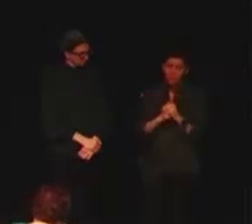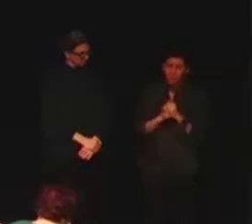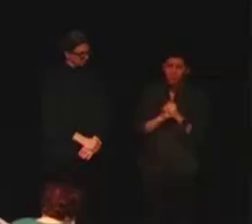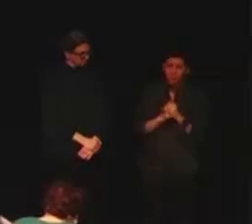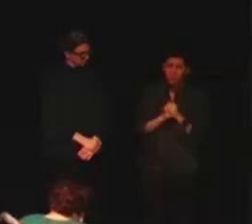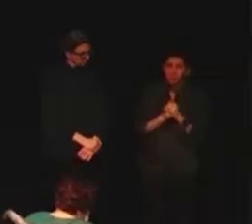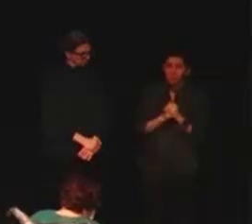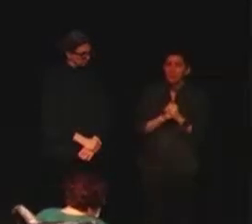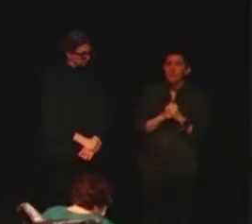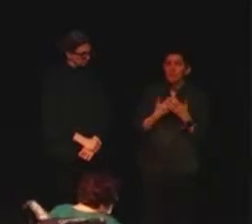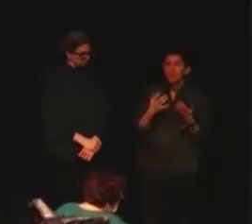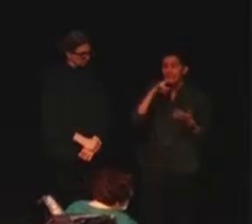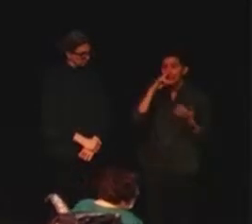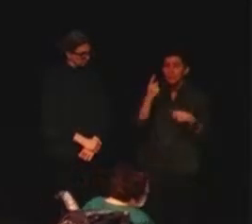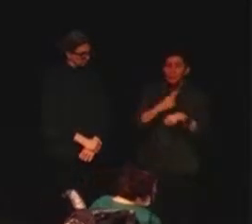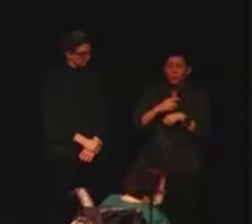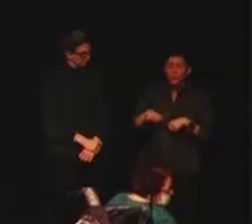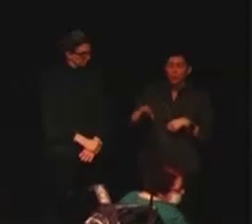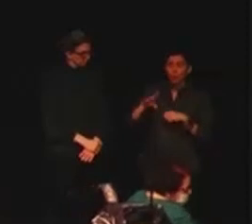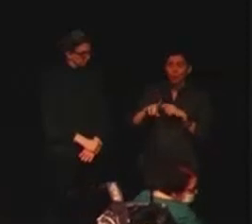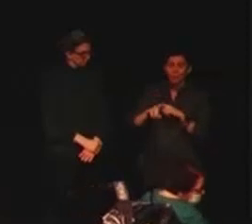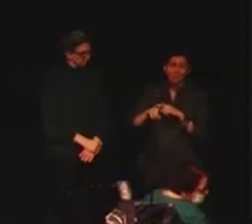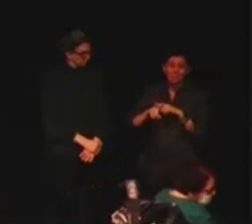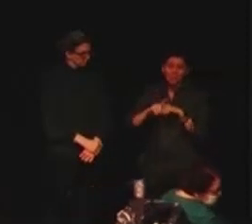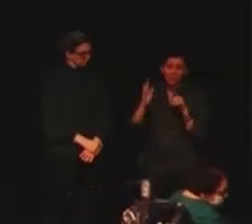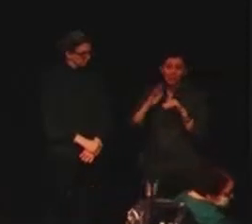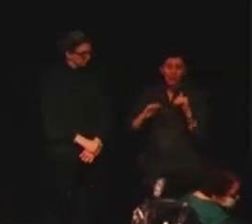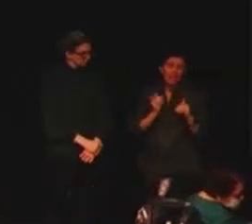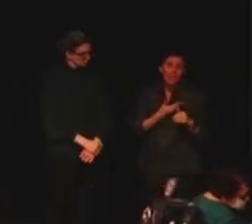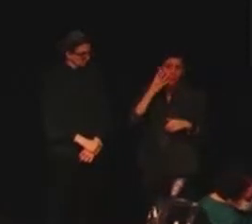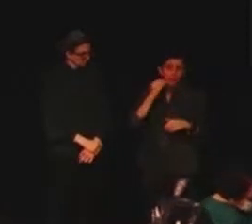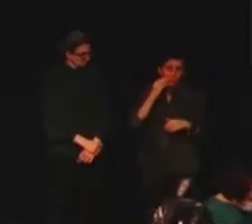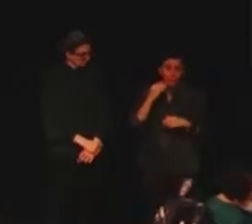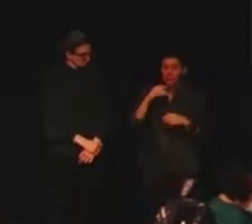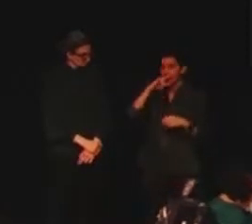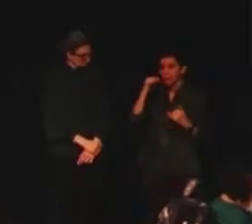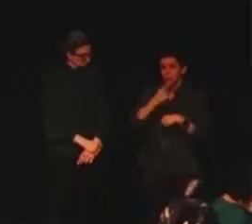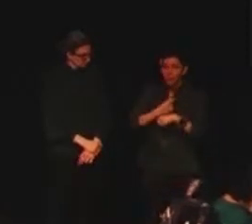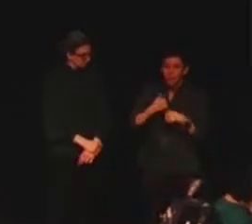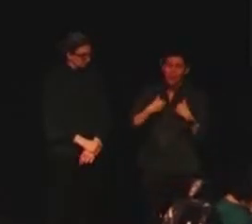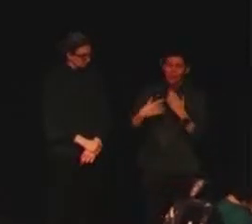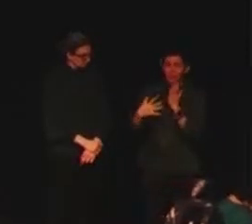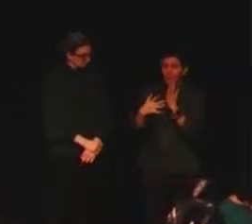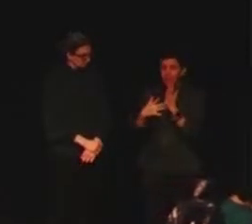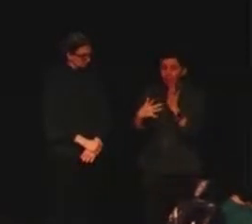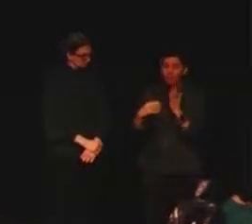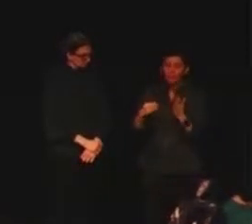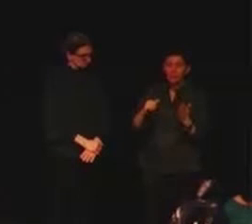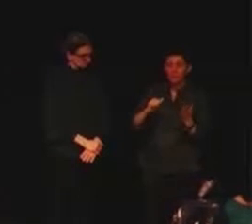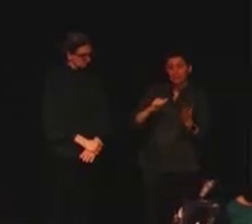kids who today are growing up much differently than we did, blasted with technology and self-criticism and